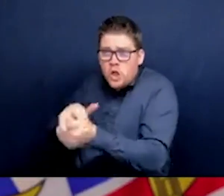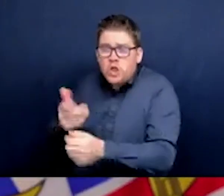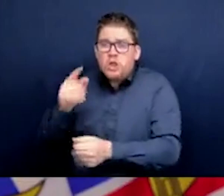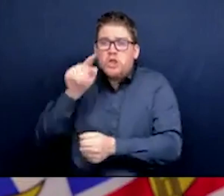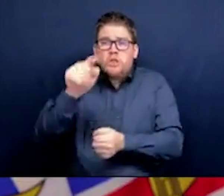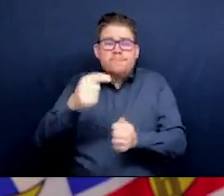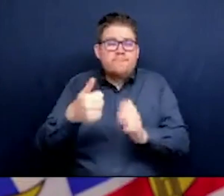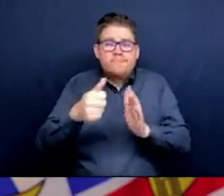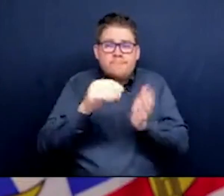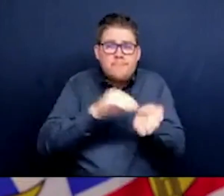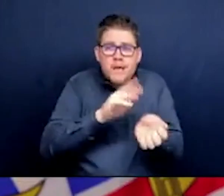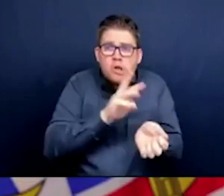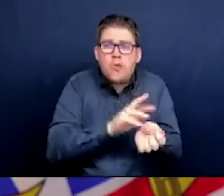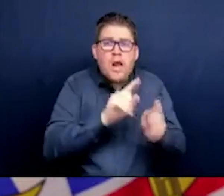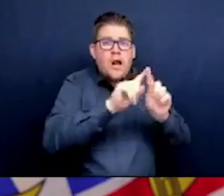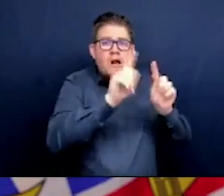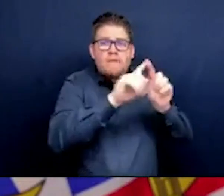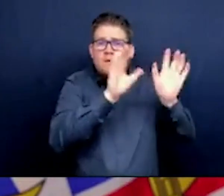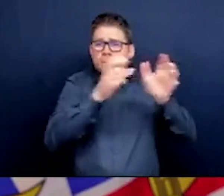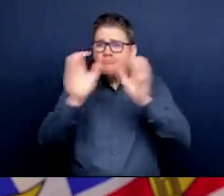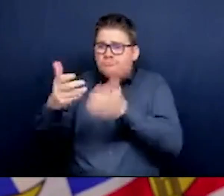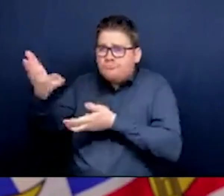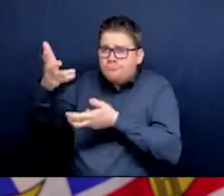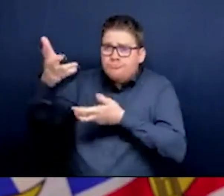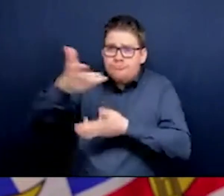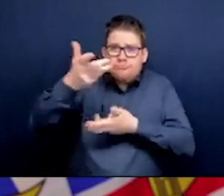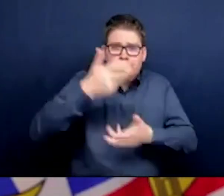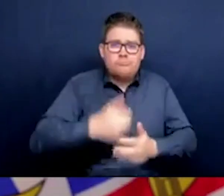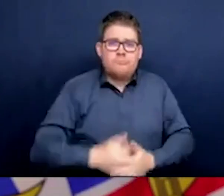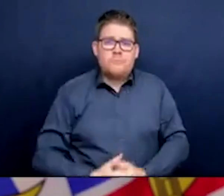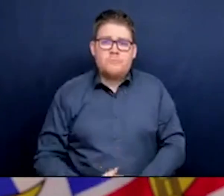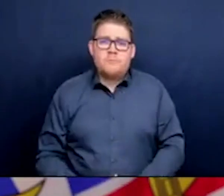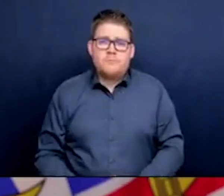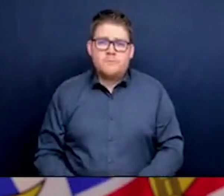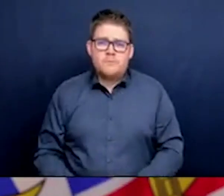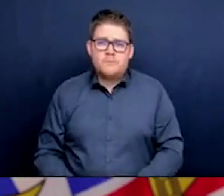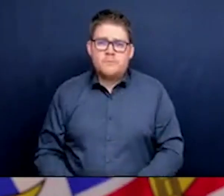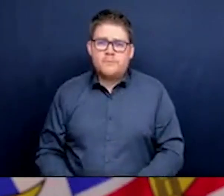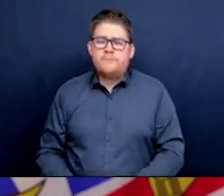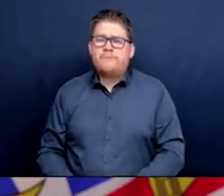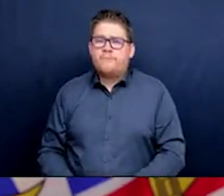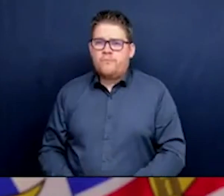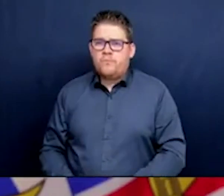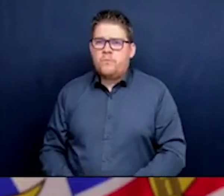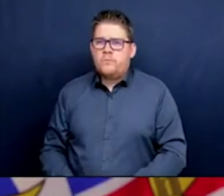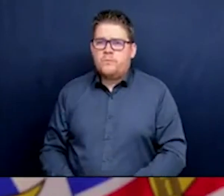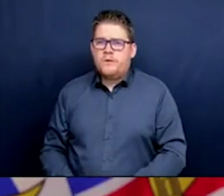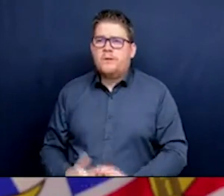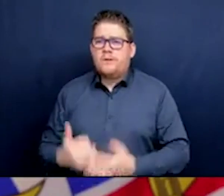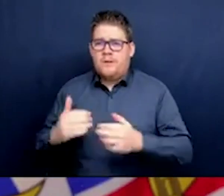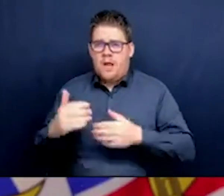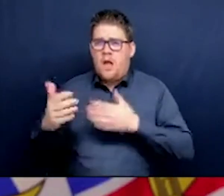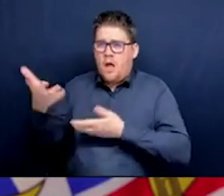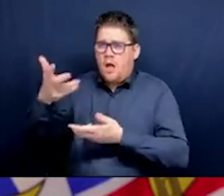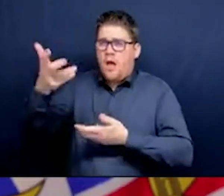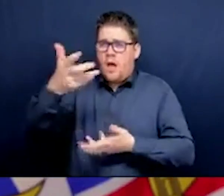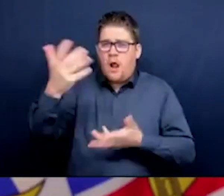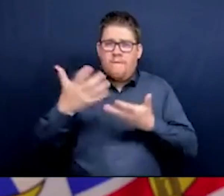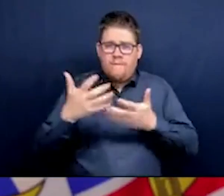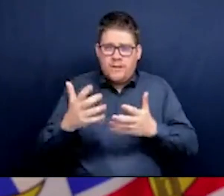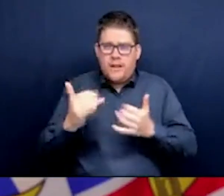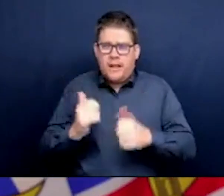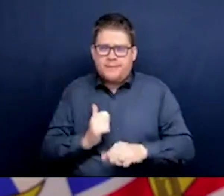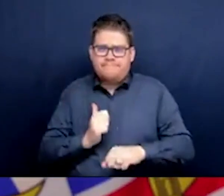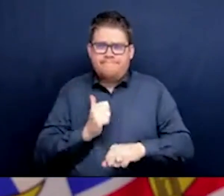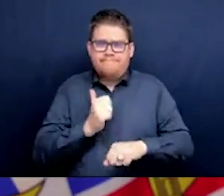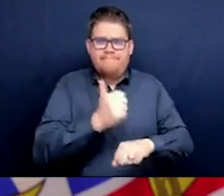ensure people can make their own informed decisions about whether to receive in-person services from a regulated health professional. So